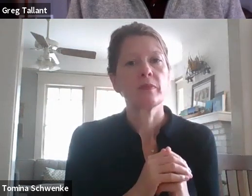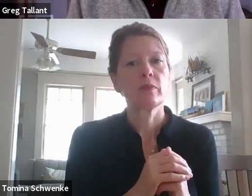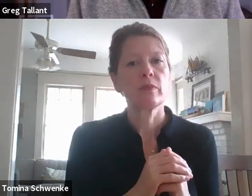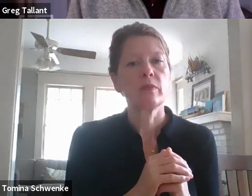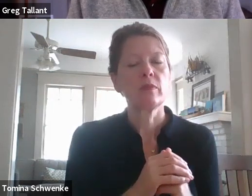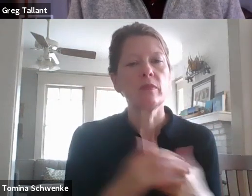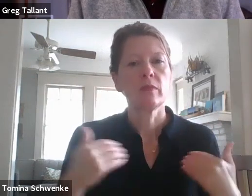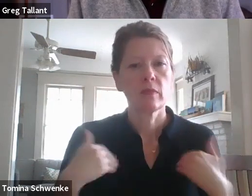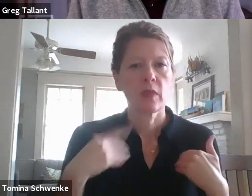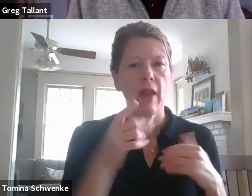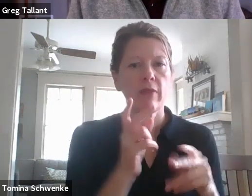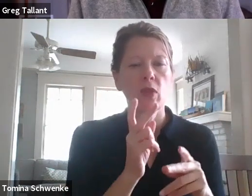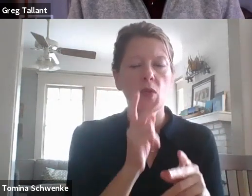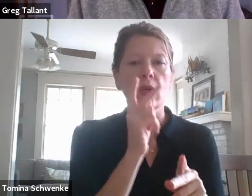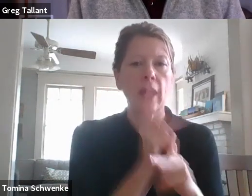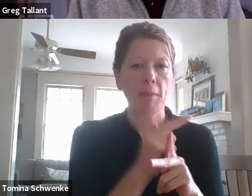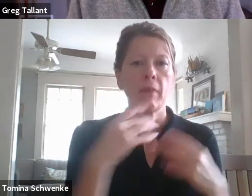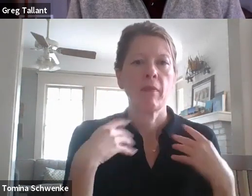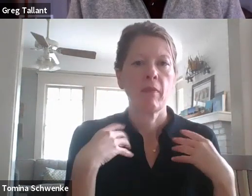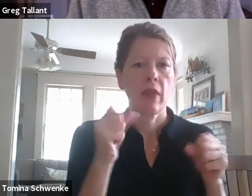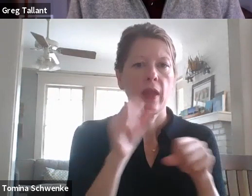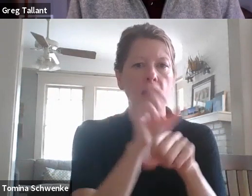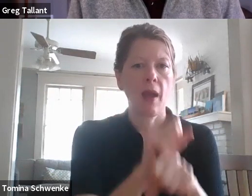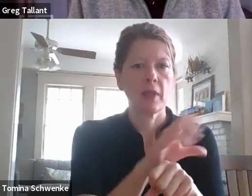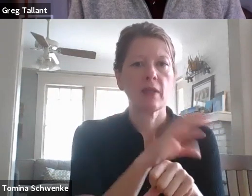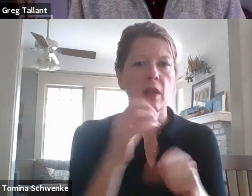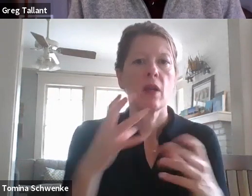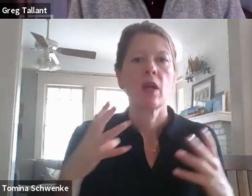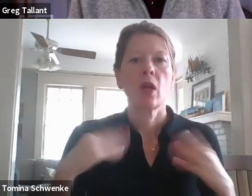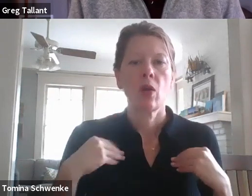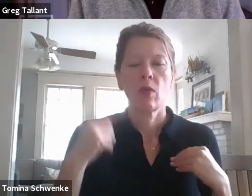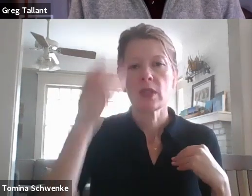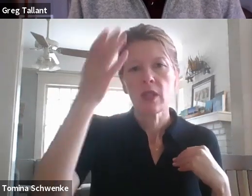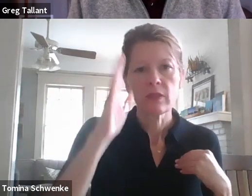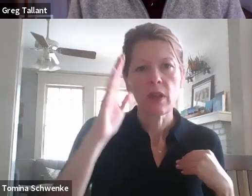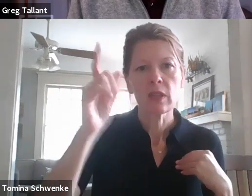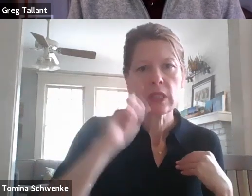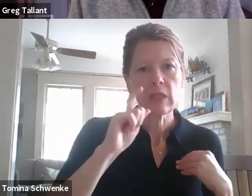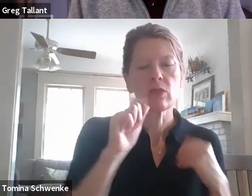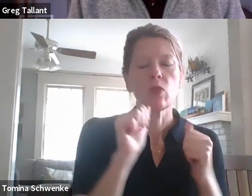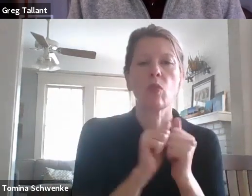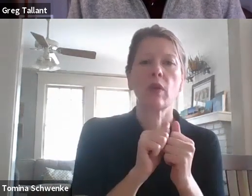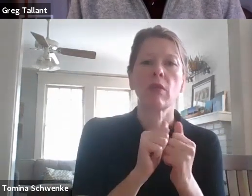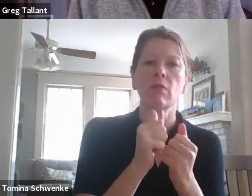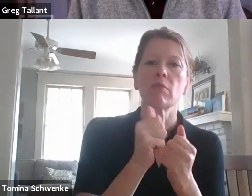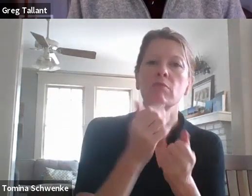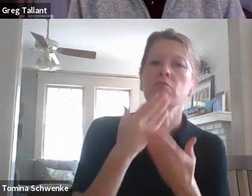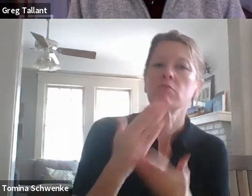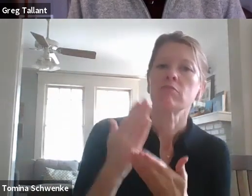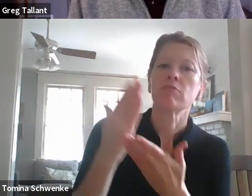Have you maintained healthy habits and received God's gifts with gratitude?